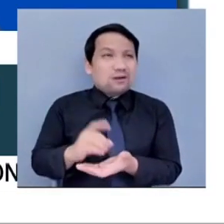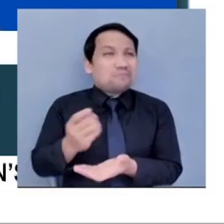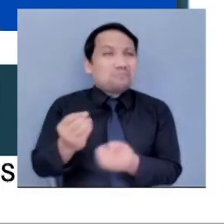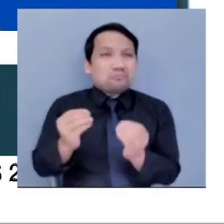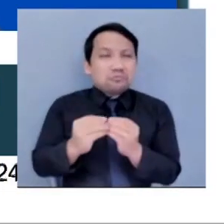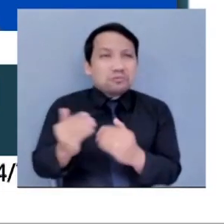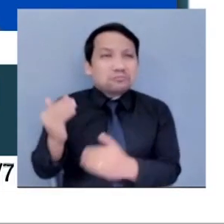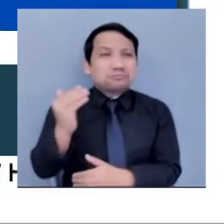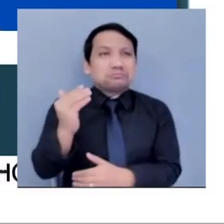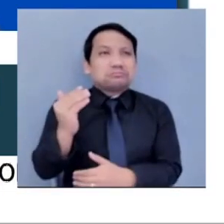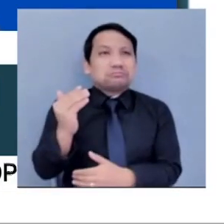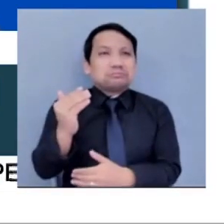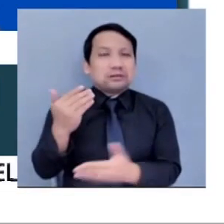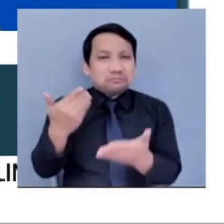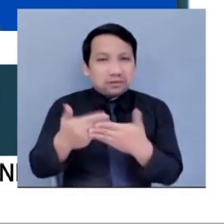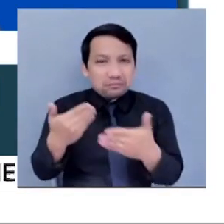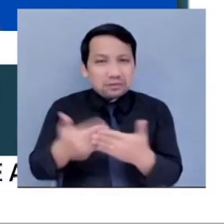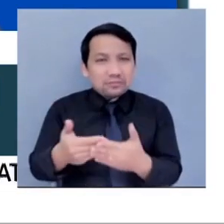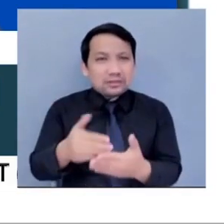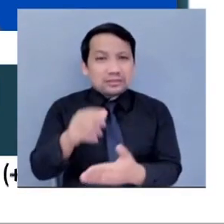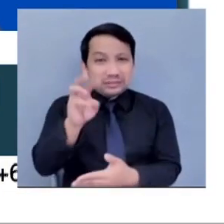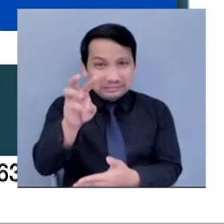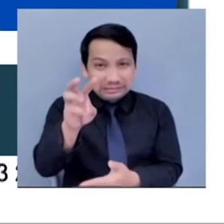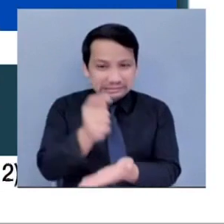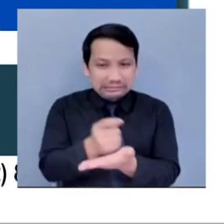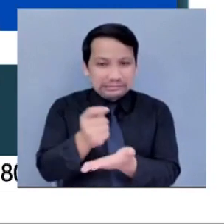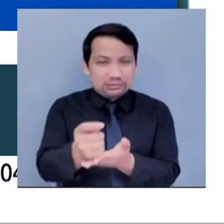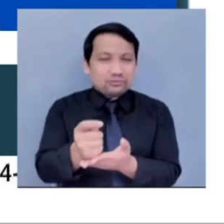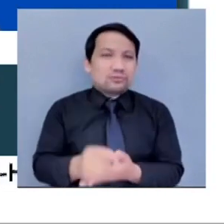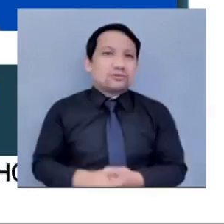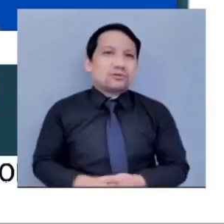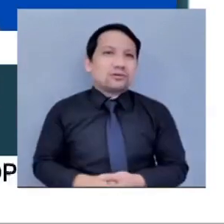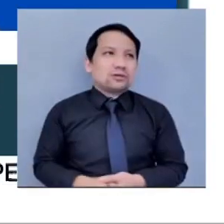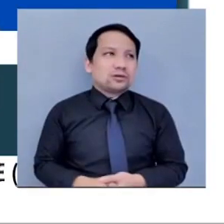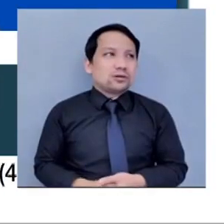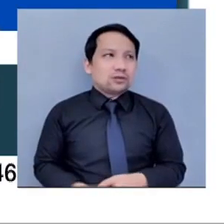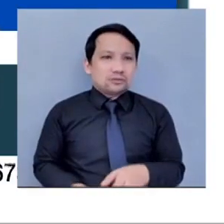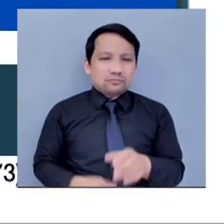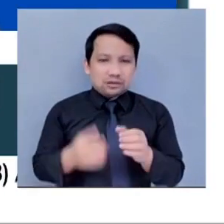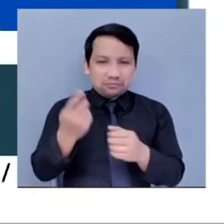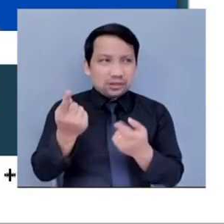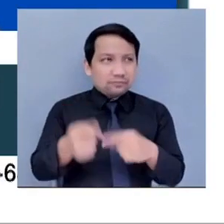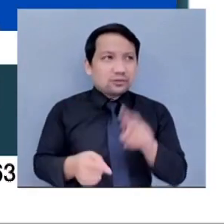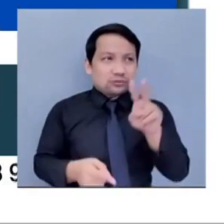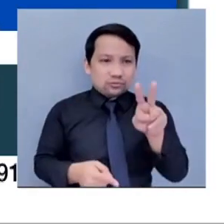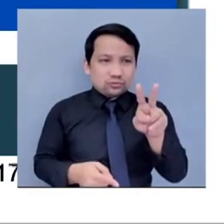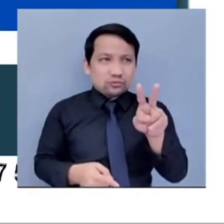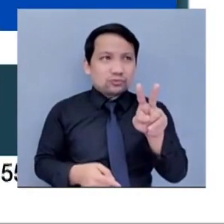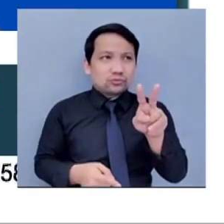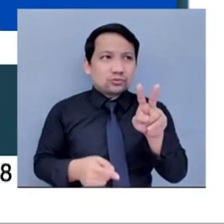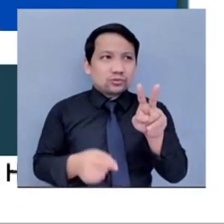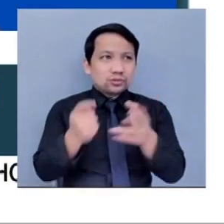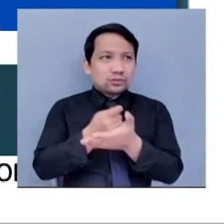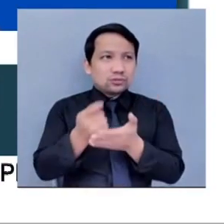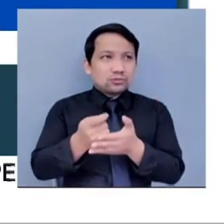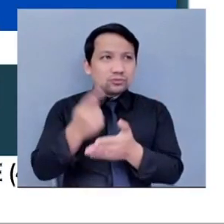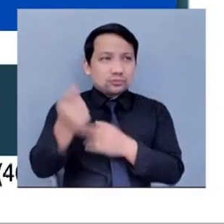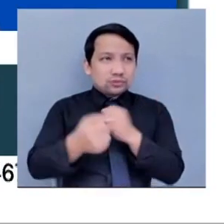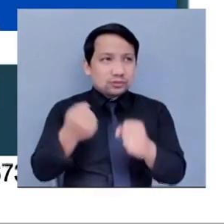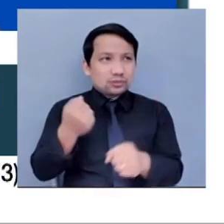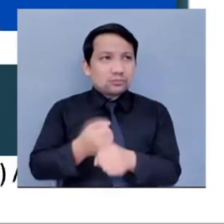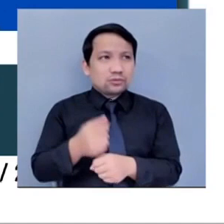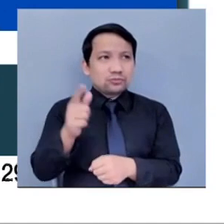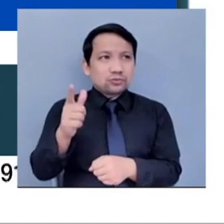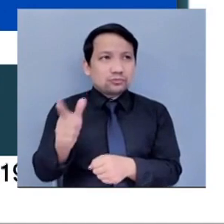That's already nearly 6 trillion. That's 2 trillion per year. That's the average, 2020,